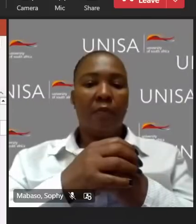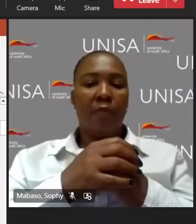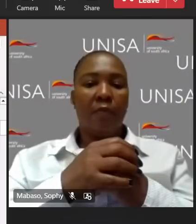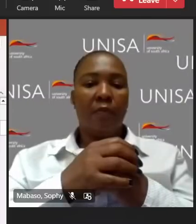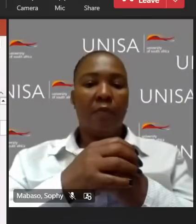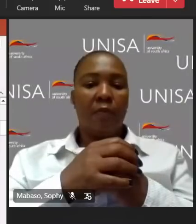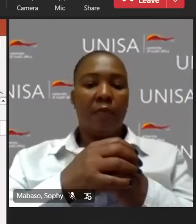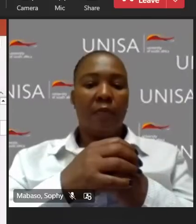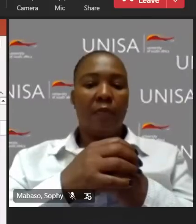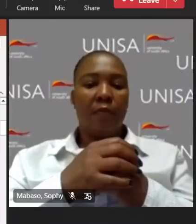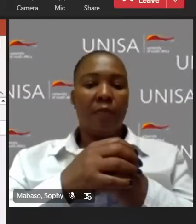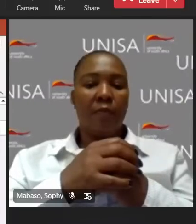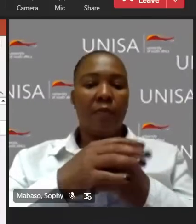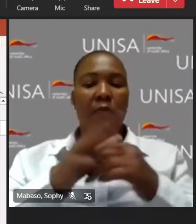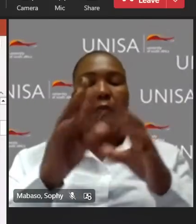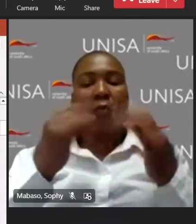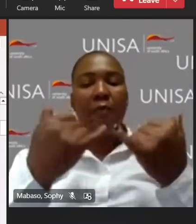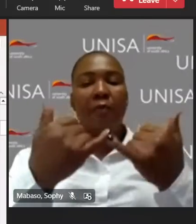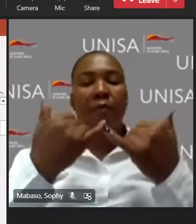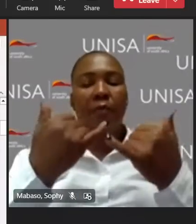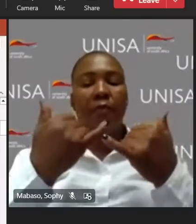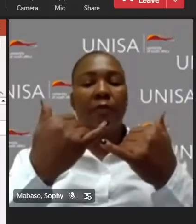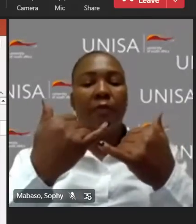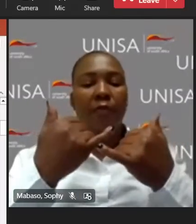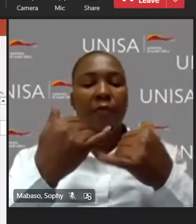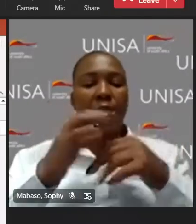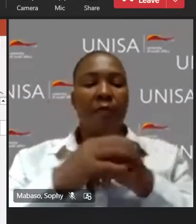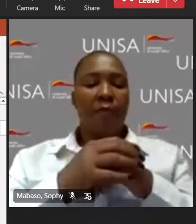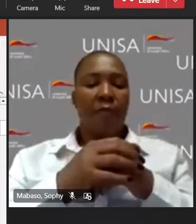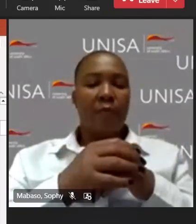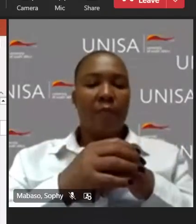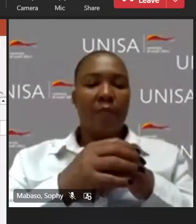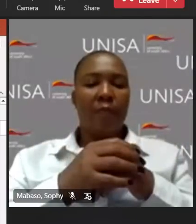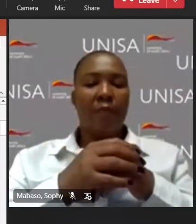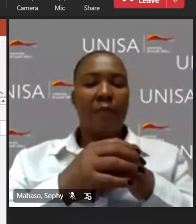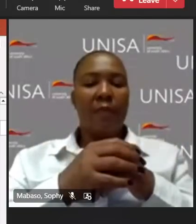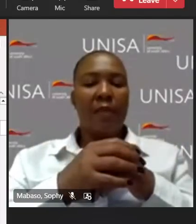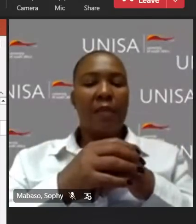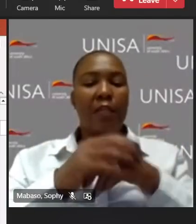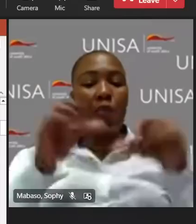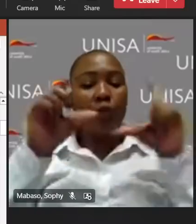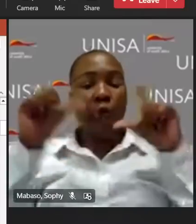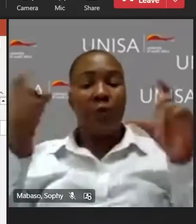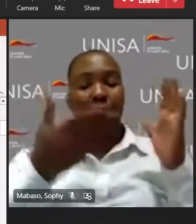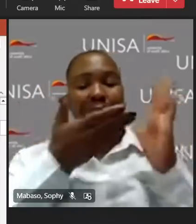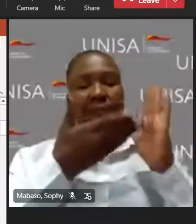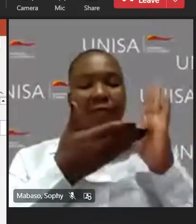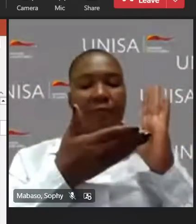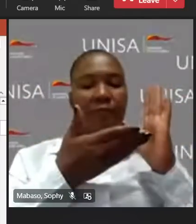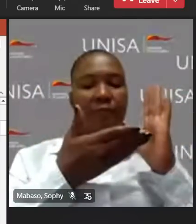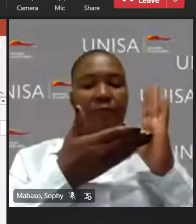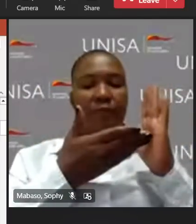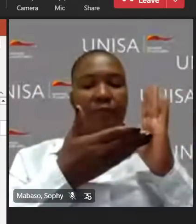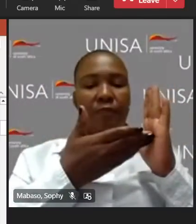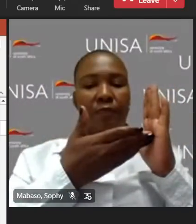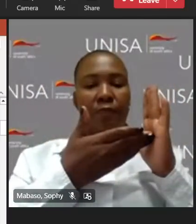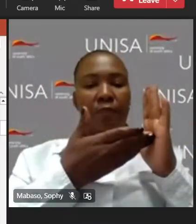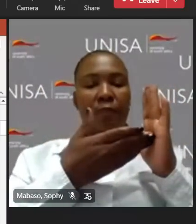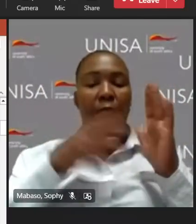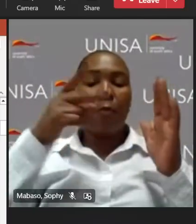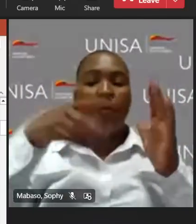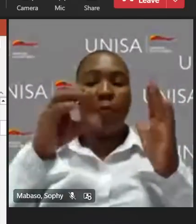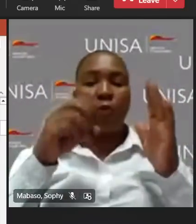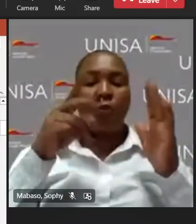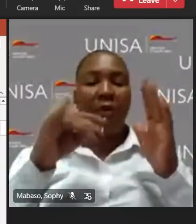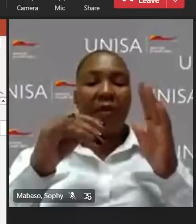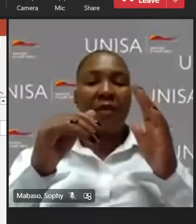Okay, now we're going to look at the content. Our content is Copy Act, very important.